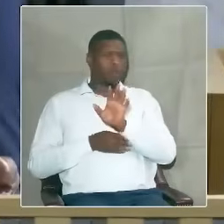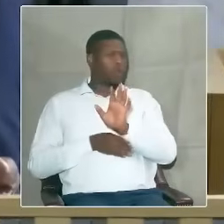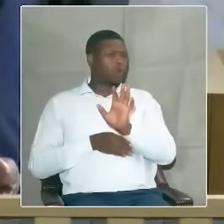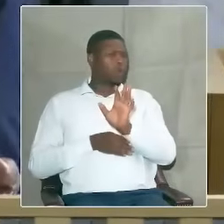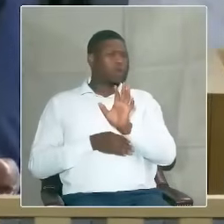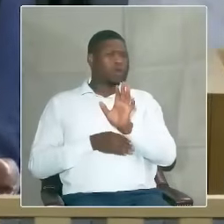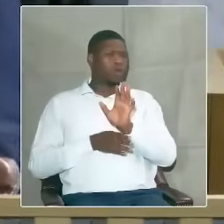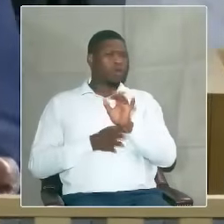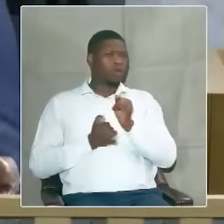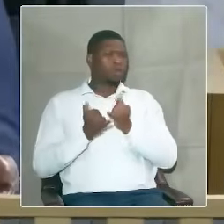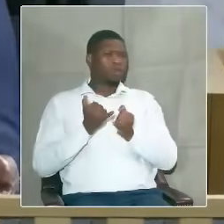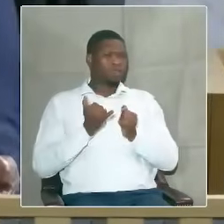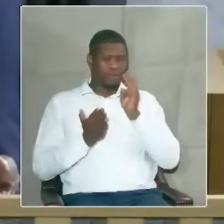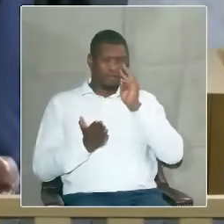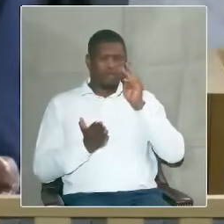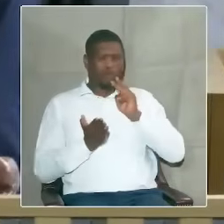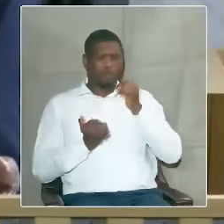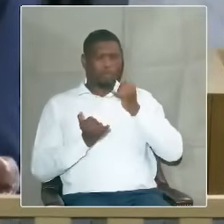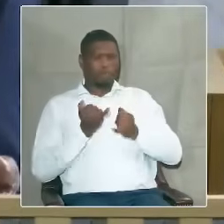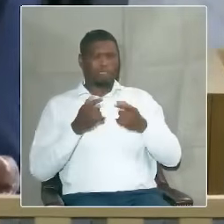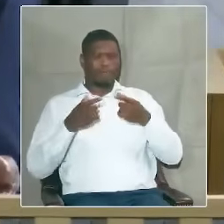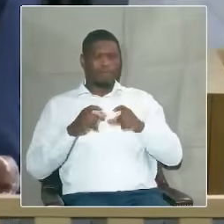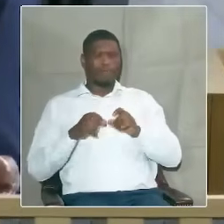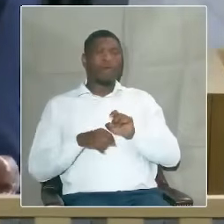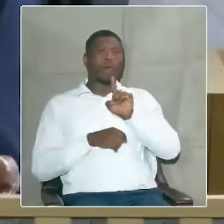no, I'm looking at the wrong paragraph.